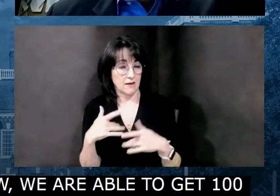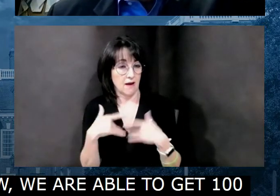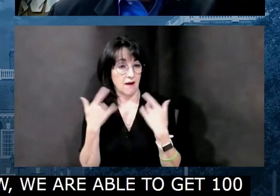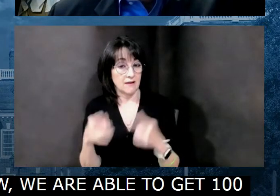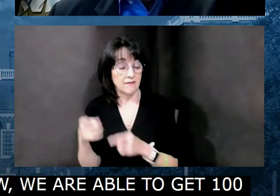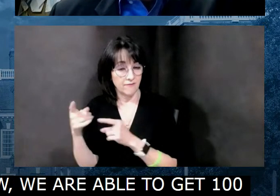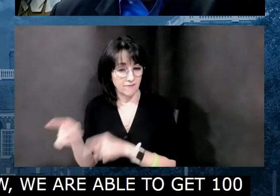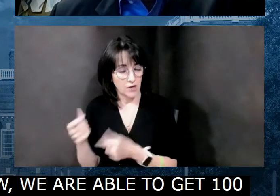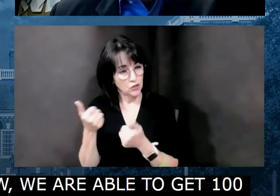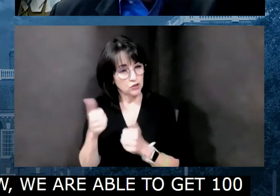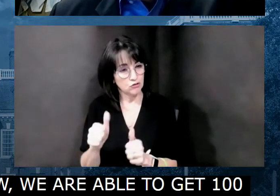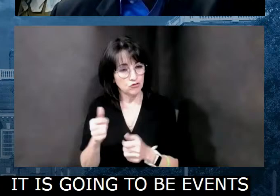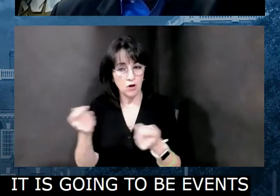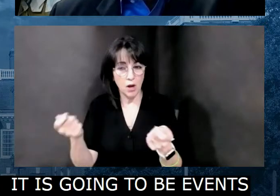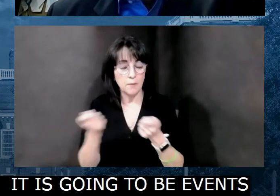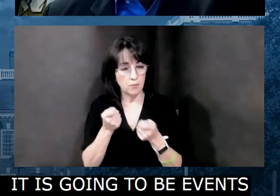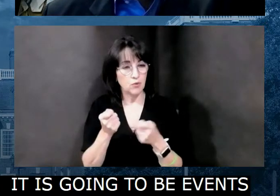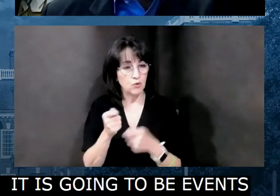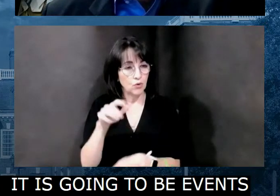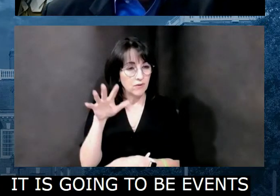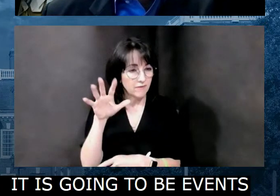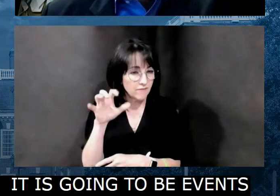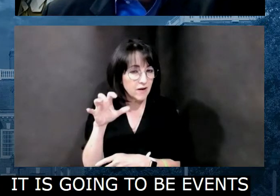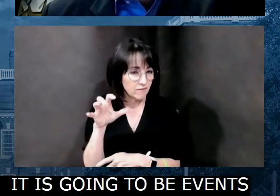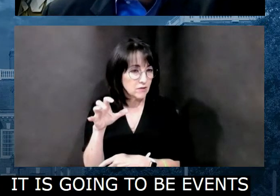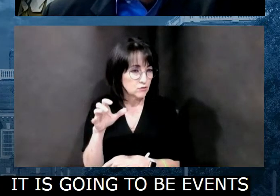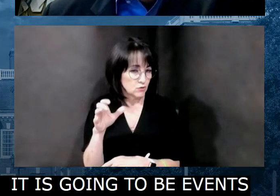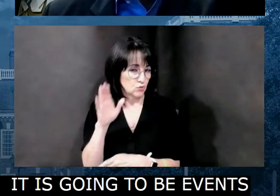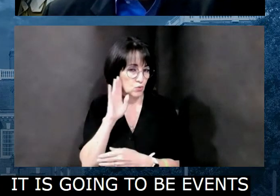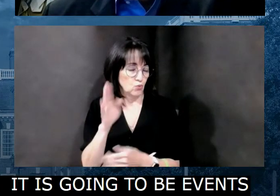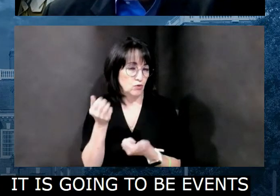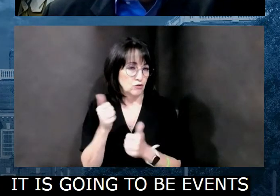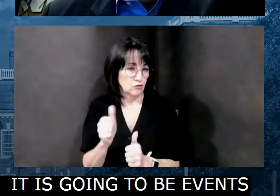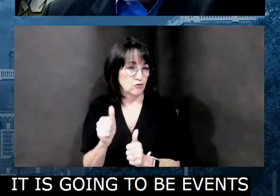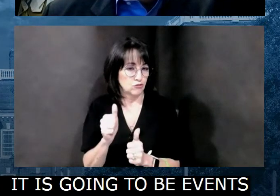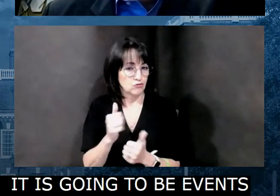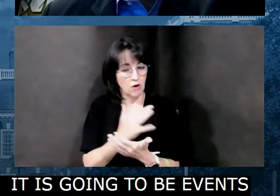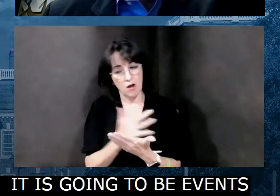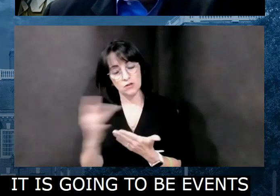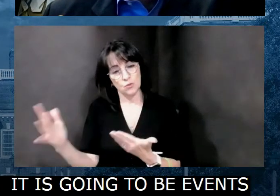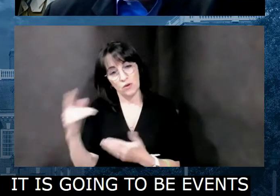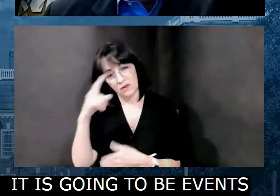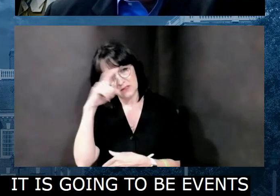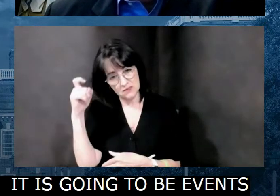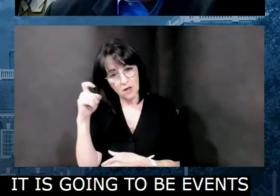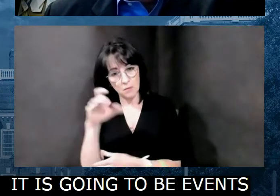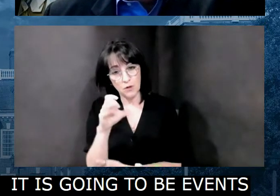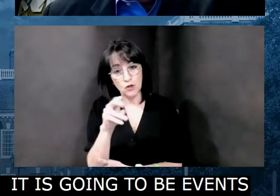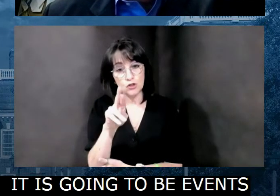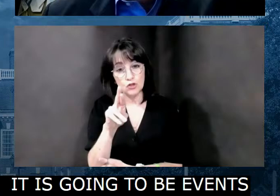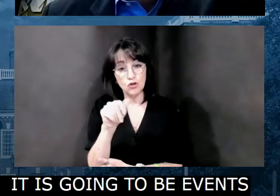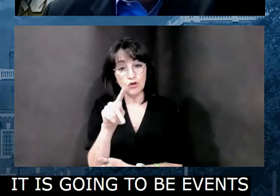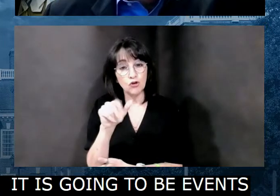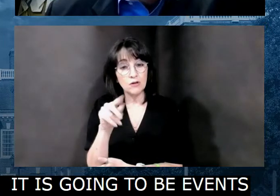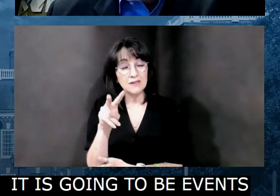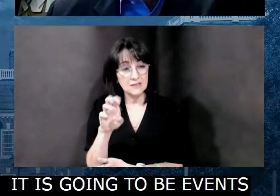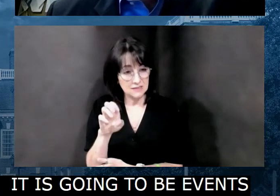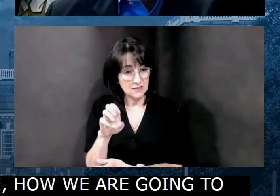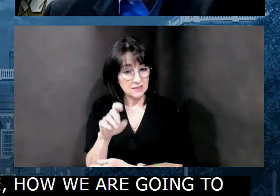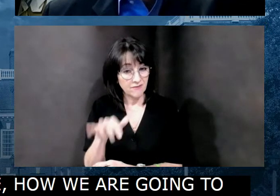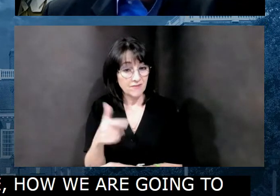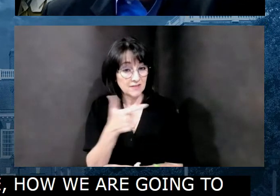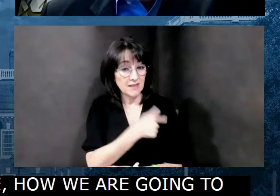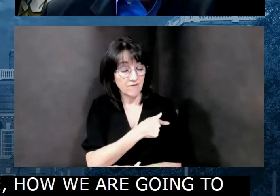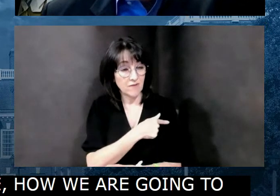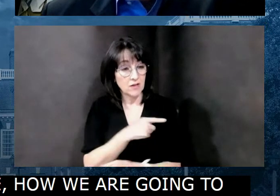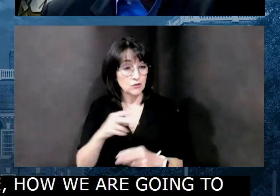of how we're going to have our tempo throughout the summer. So Curative, the testing and vaccination partner that we've had now in the state for over a